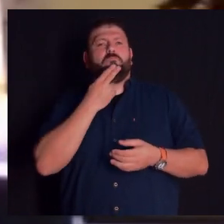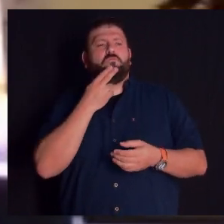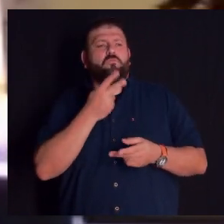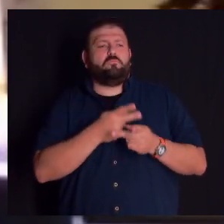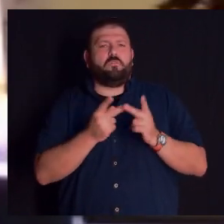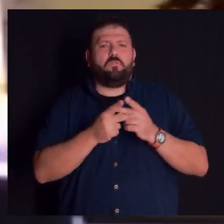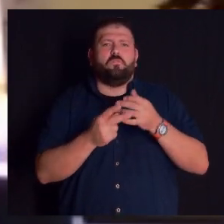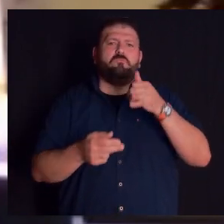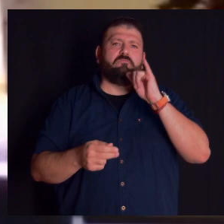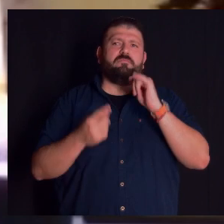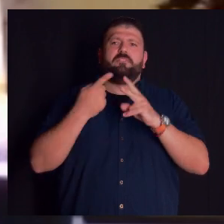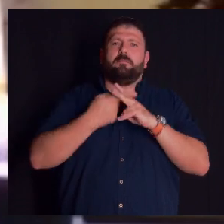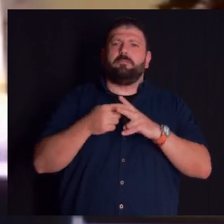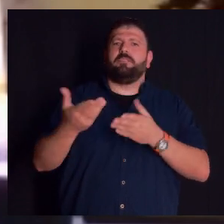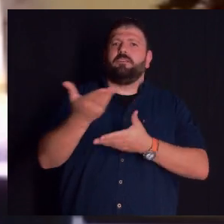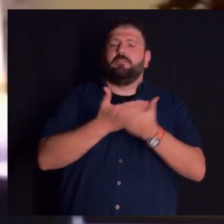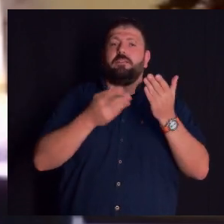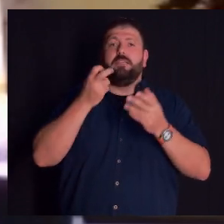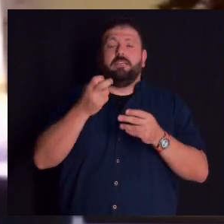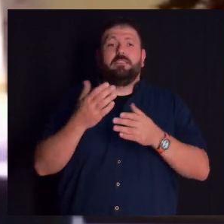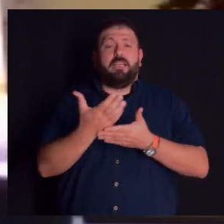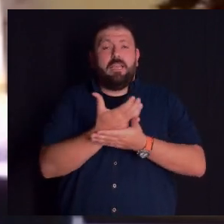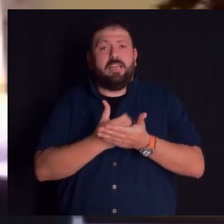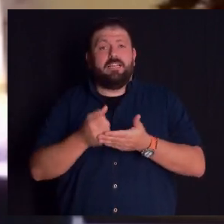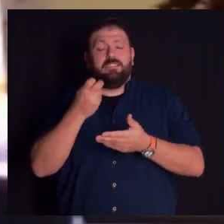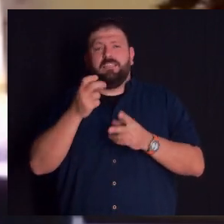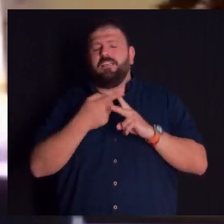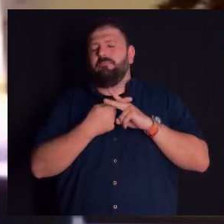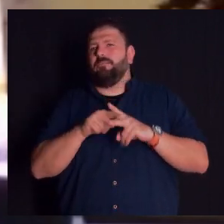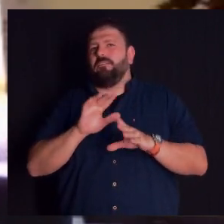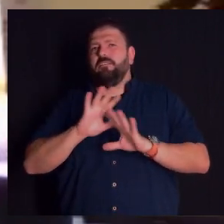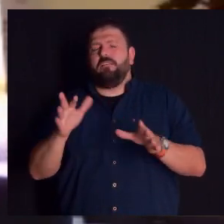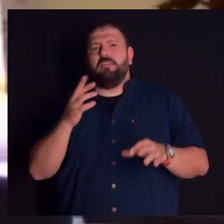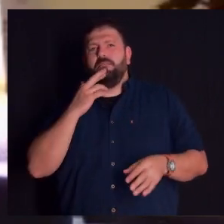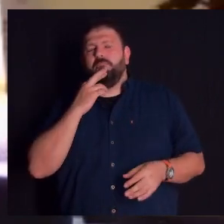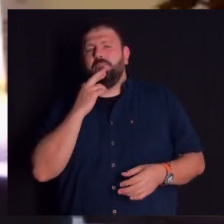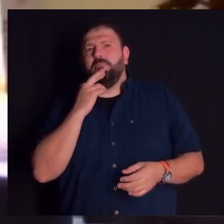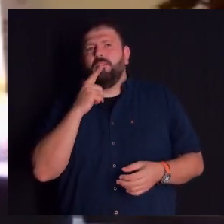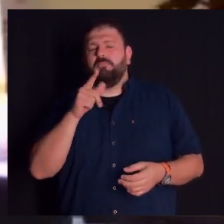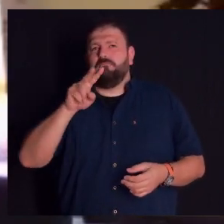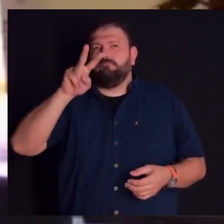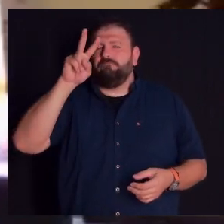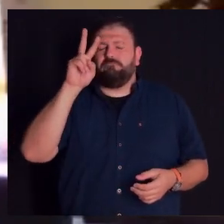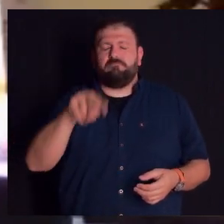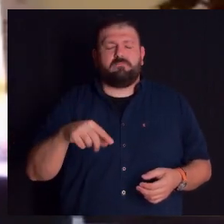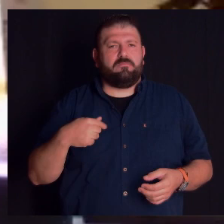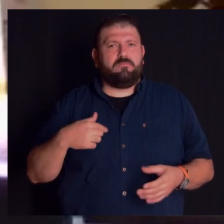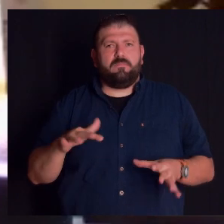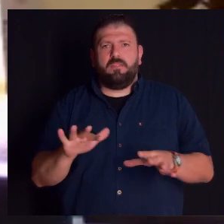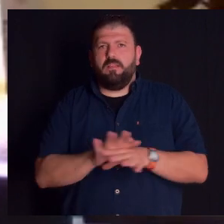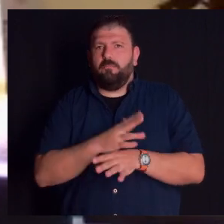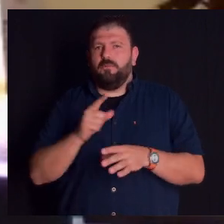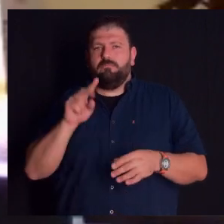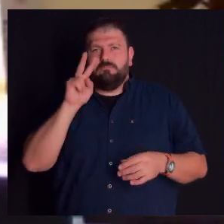you start compartir. Y ya luego pues feeling la very good with the ganancia empieza a product, then ascender, you ¿no? still to Y eso share la with verdad te everybody. digo, And dije, no, pues esto es fácil, es